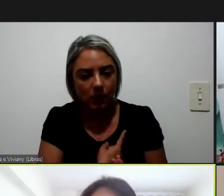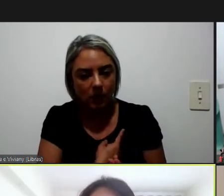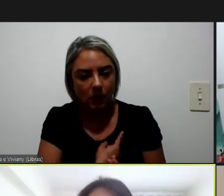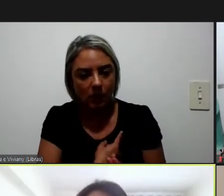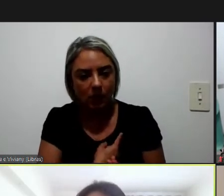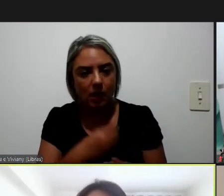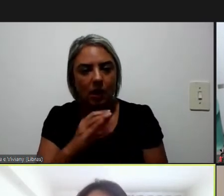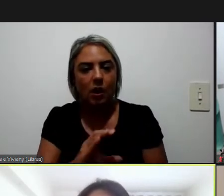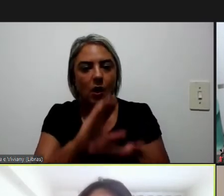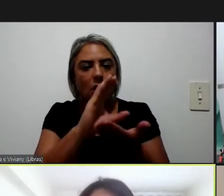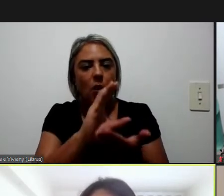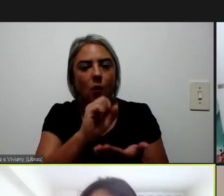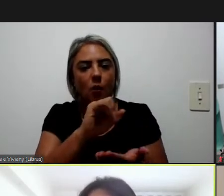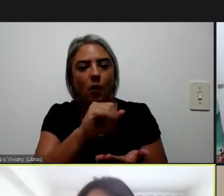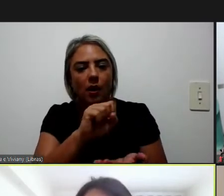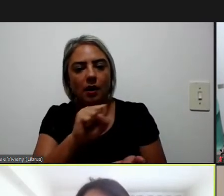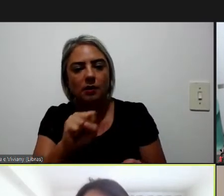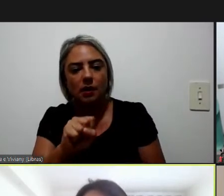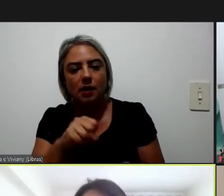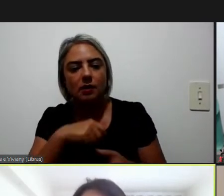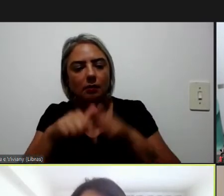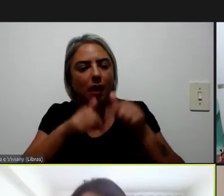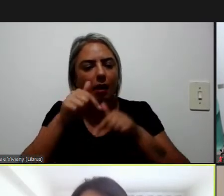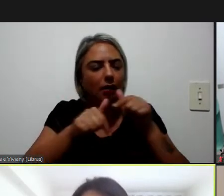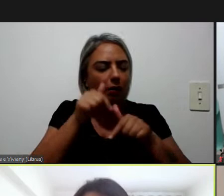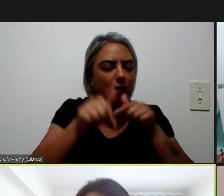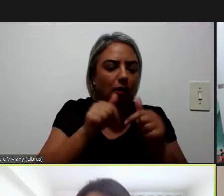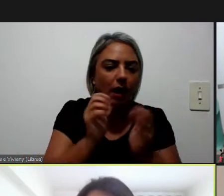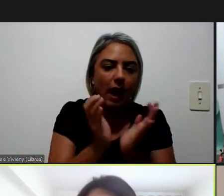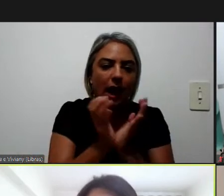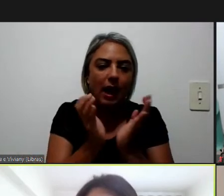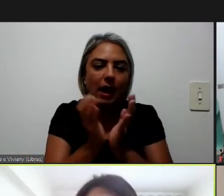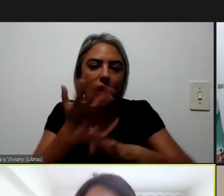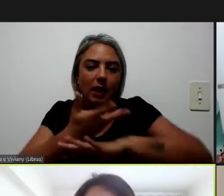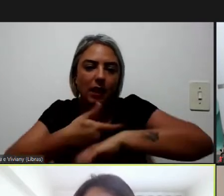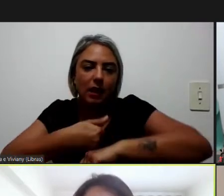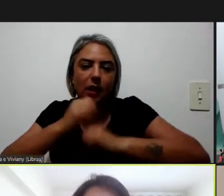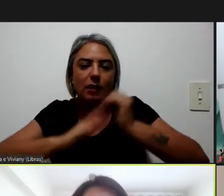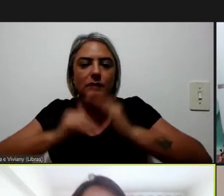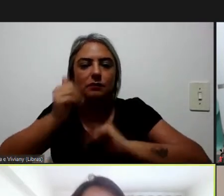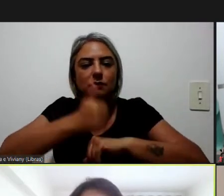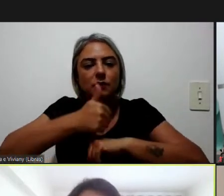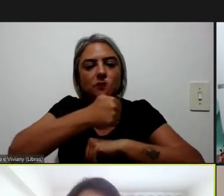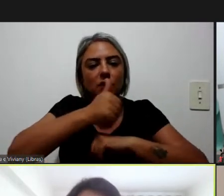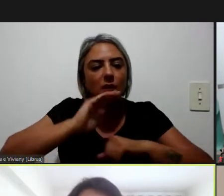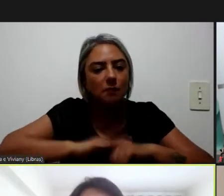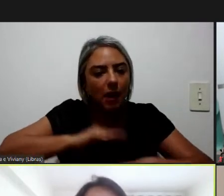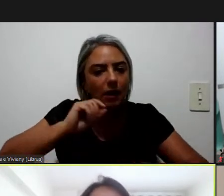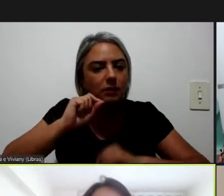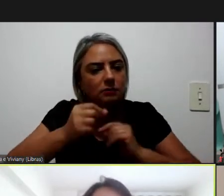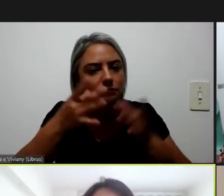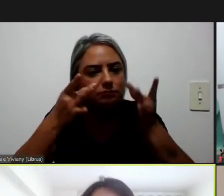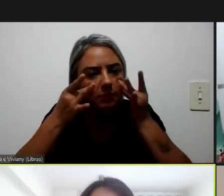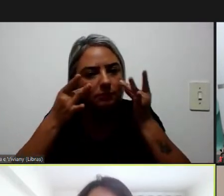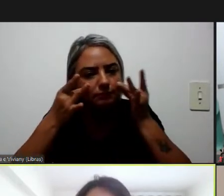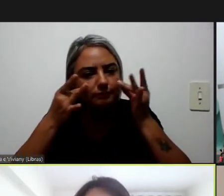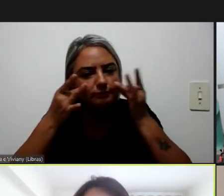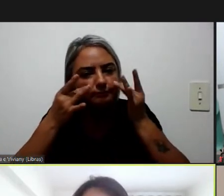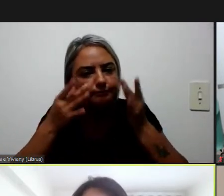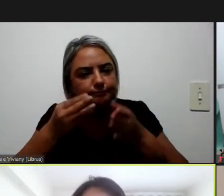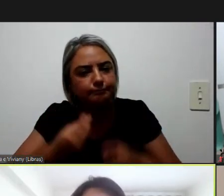as like Conasems has been trying to work, the multi-professional team each time is